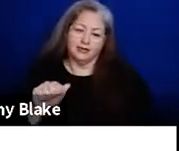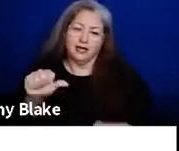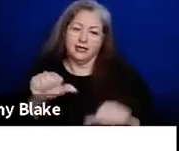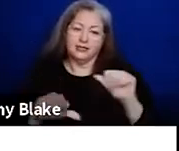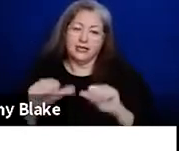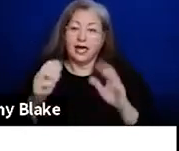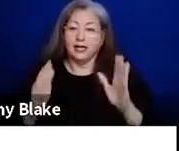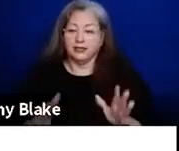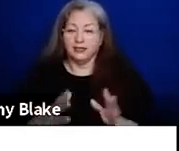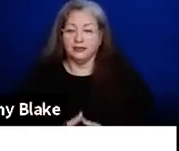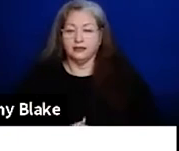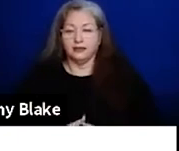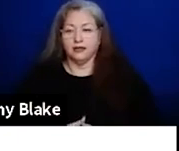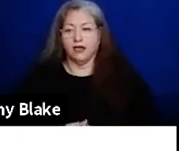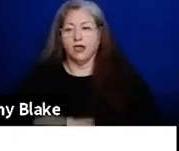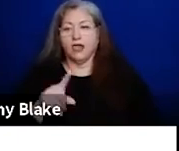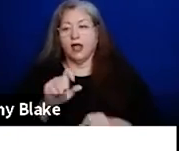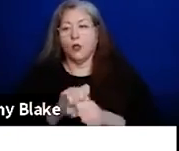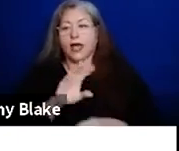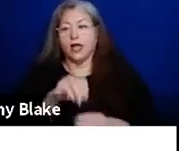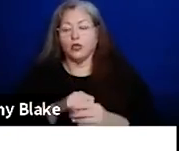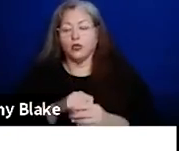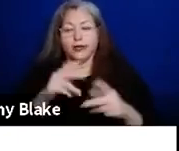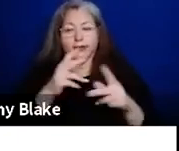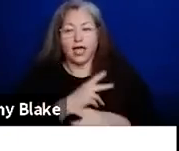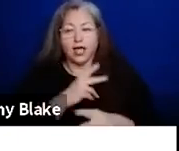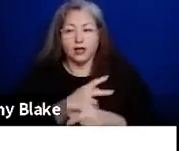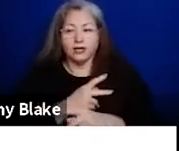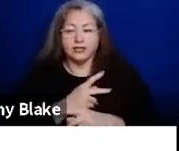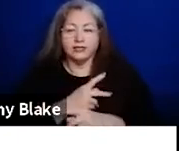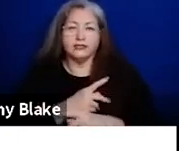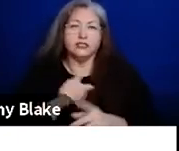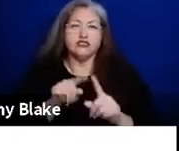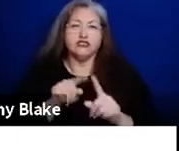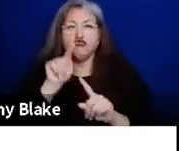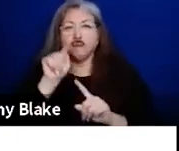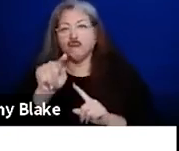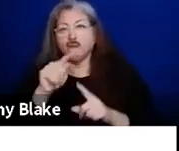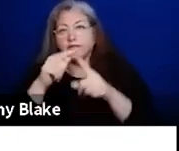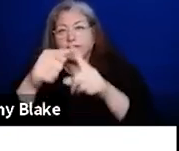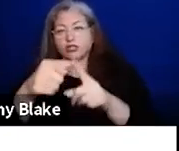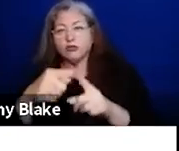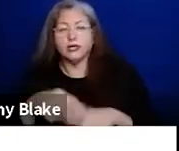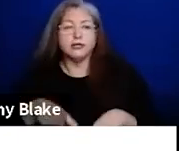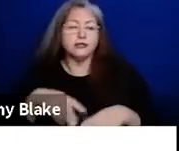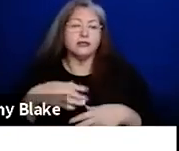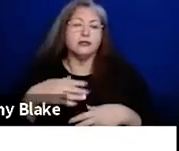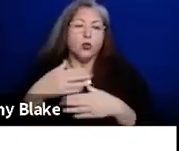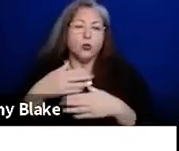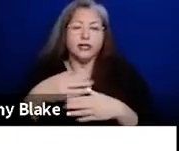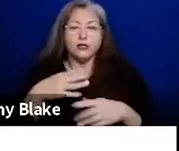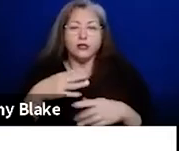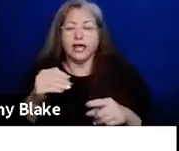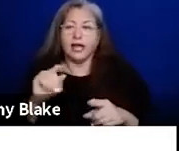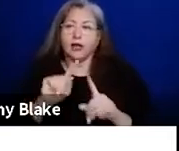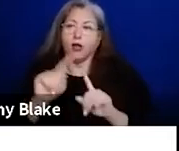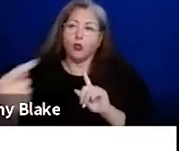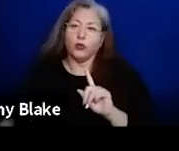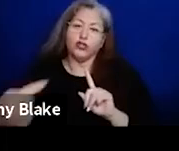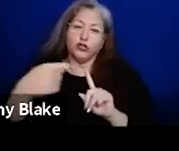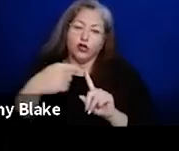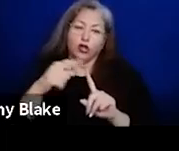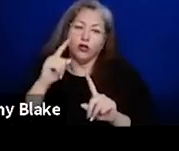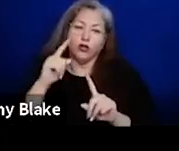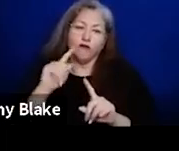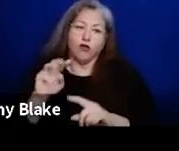Her work included calculations, trajectories, launch, windows and emergency return paths for Project